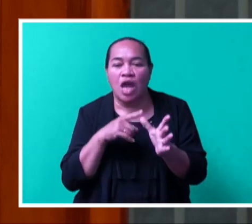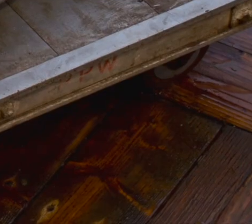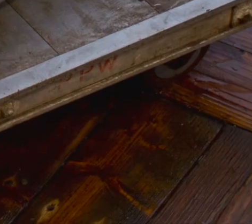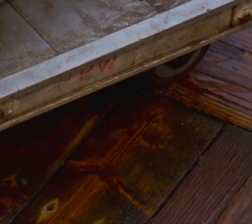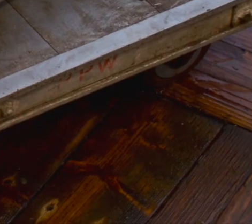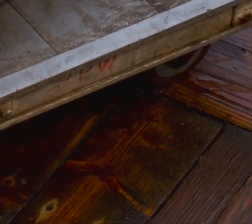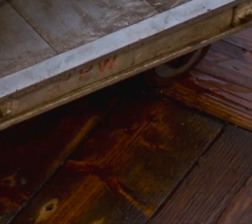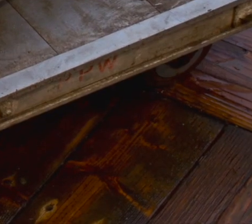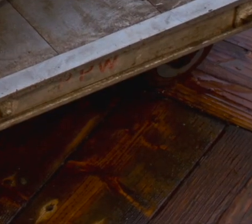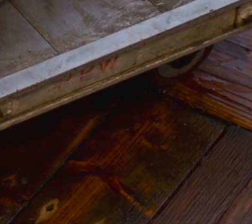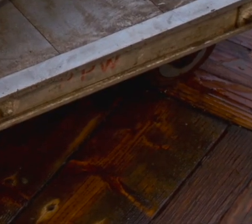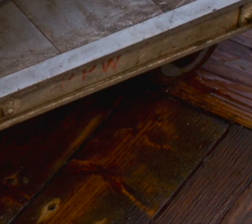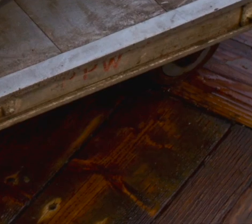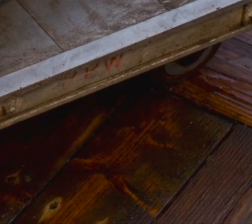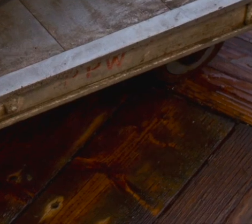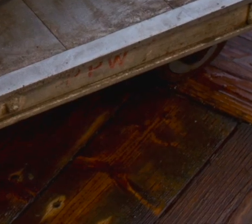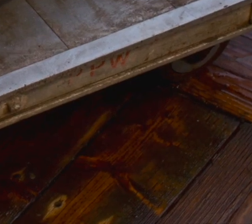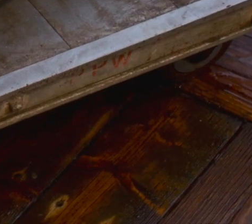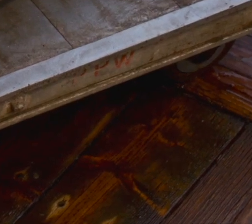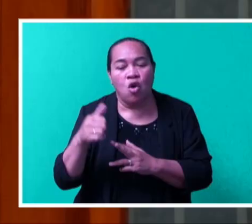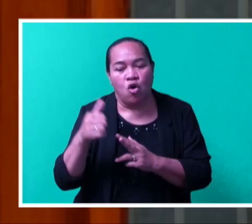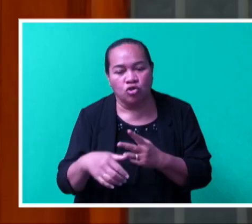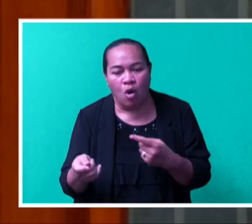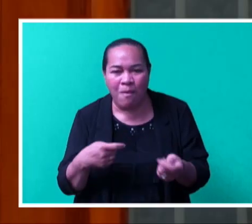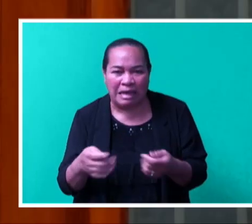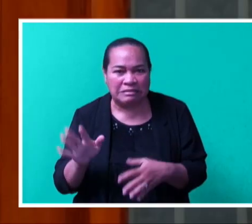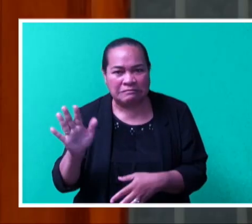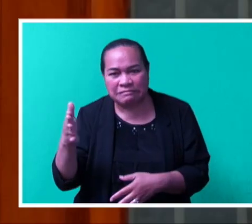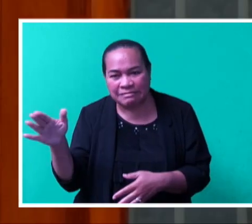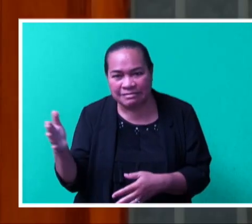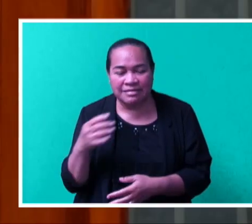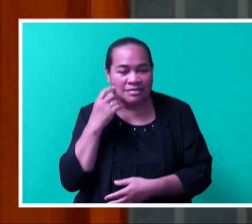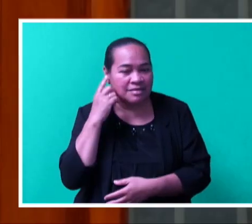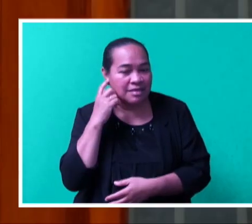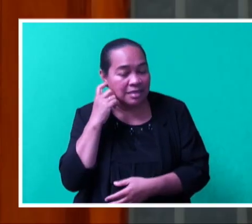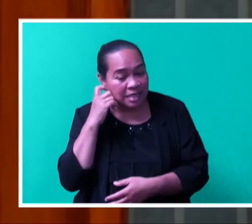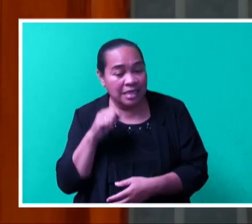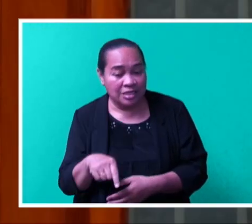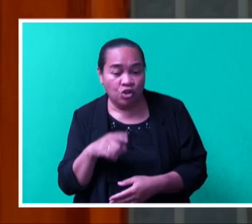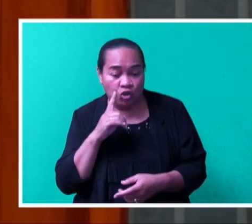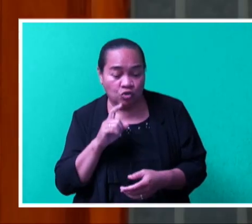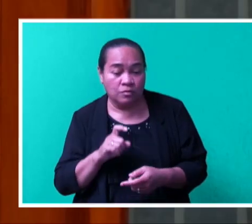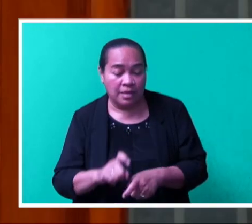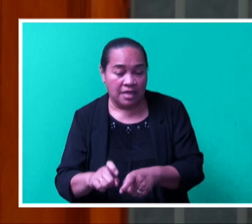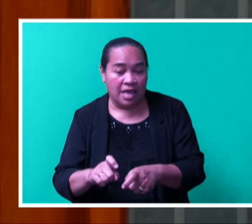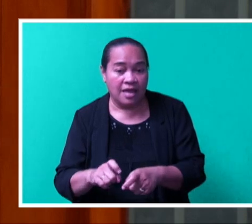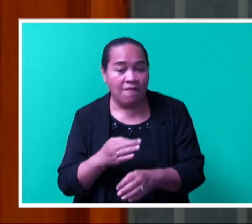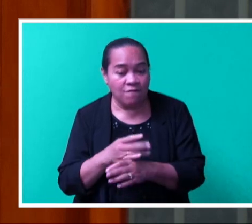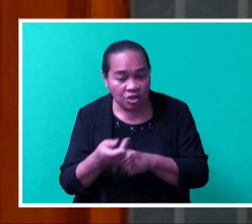high operating costs and market uncertainty, helping to maintain fishing operations,